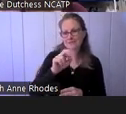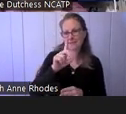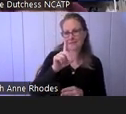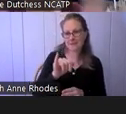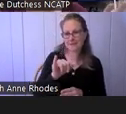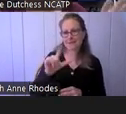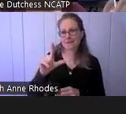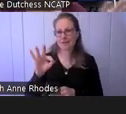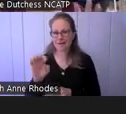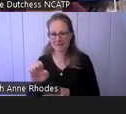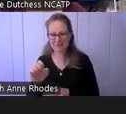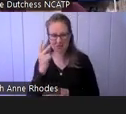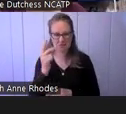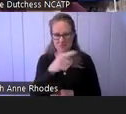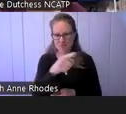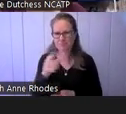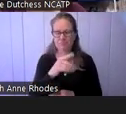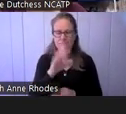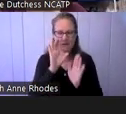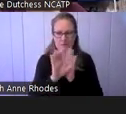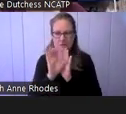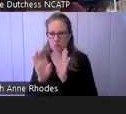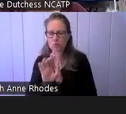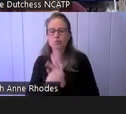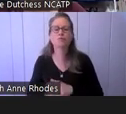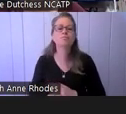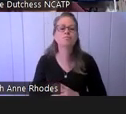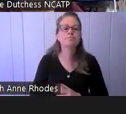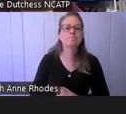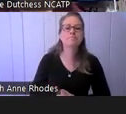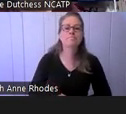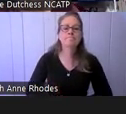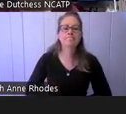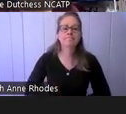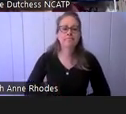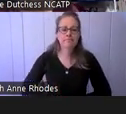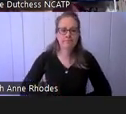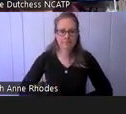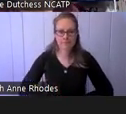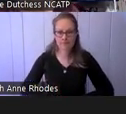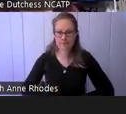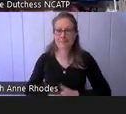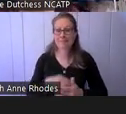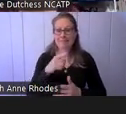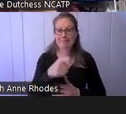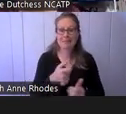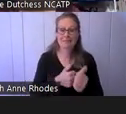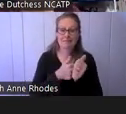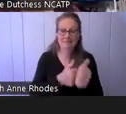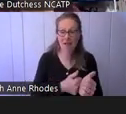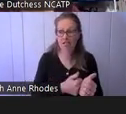like. I took some screenshots of it so you can kind of see. So basically it keeps track of more than just your